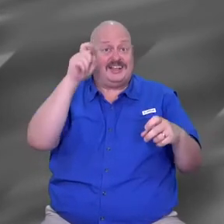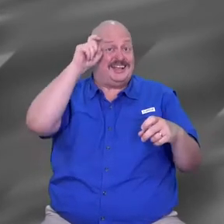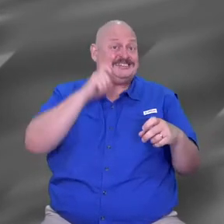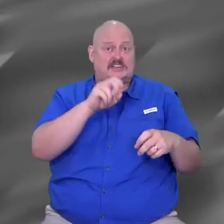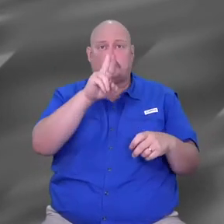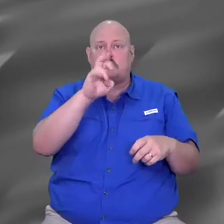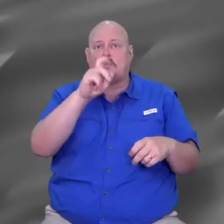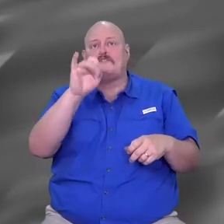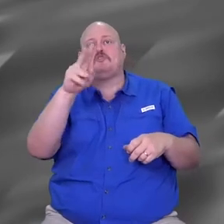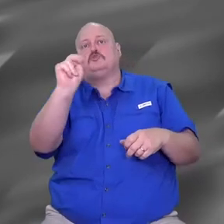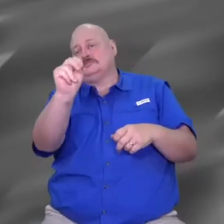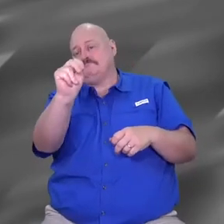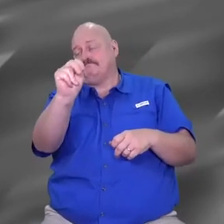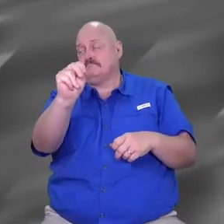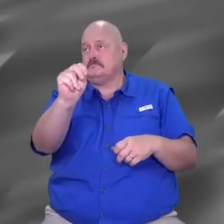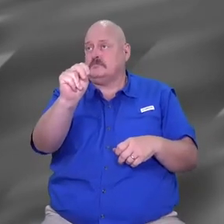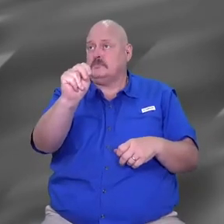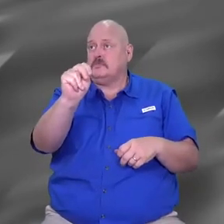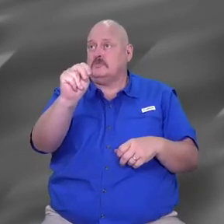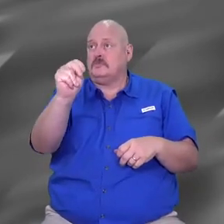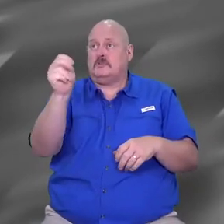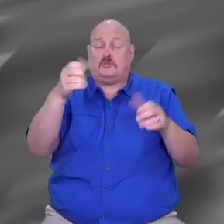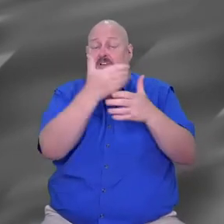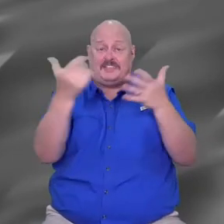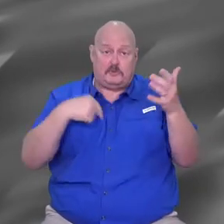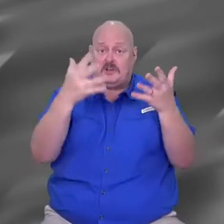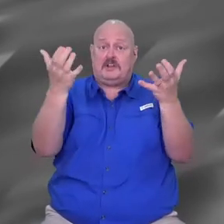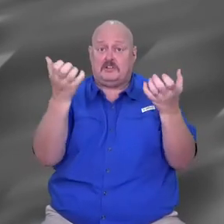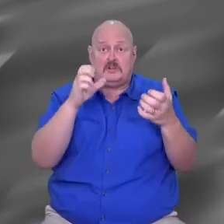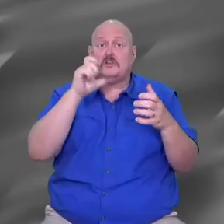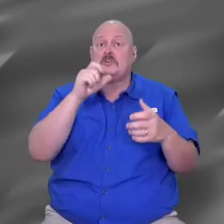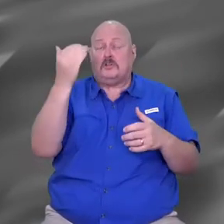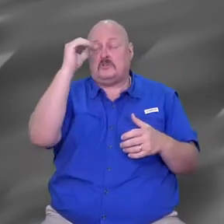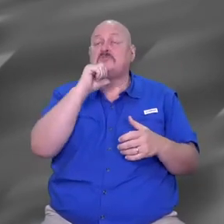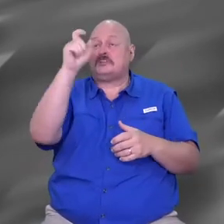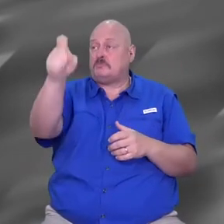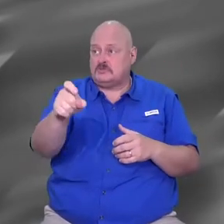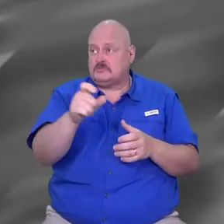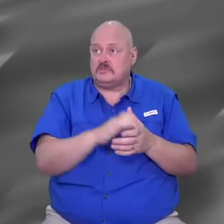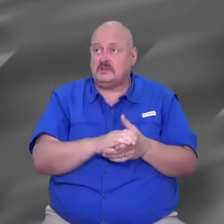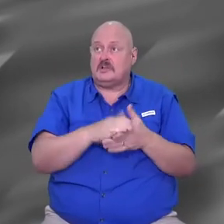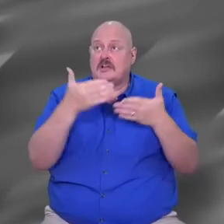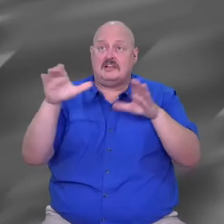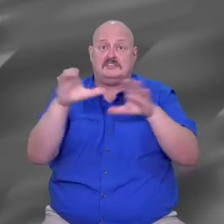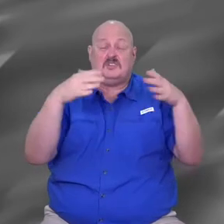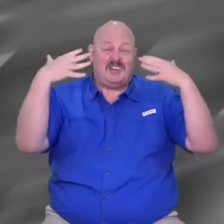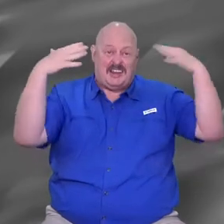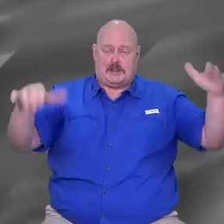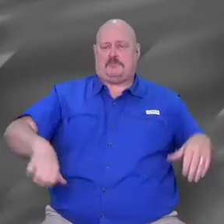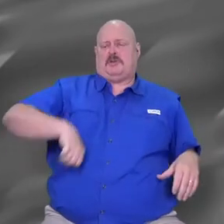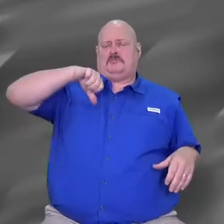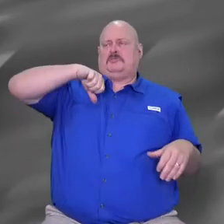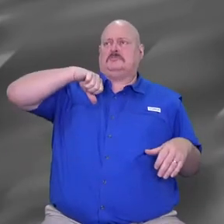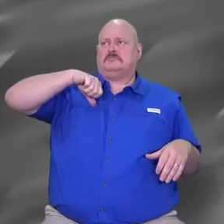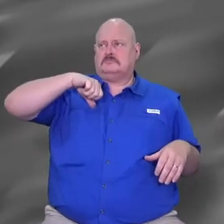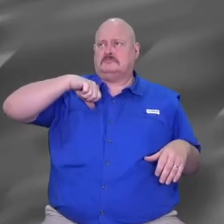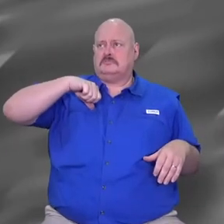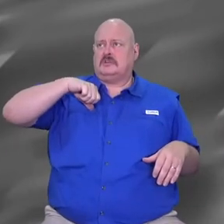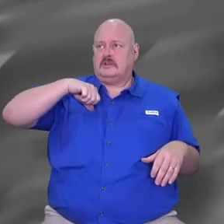revolution. Let's do anything we can that we know we're not supposed to do. And let's do it loud and let's do it proud. Did they